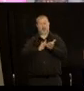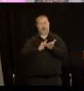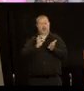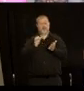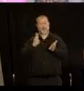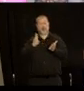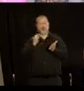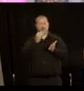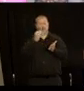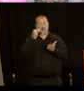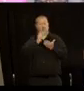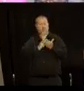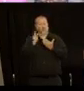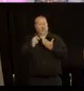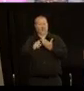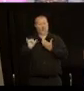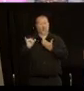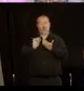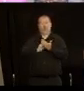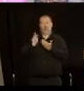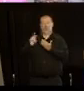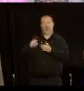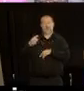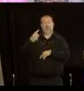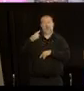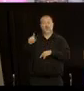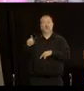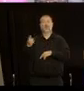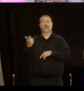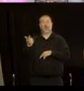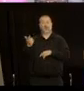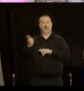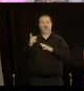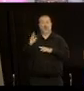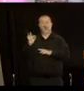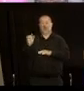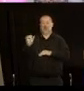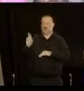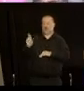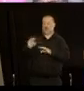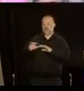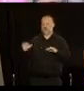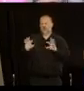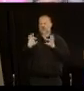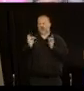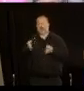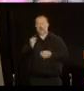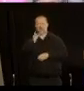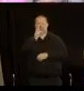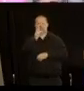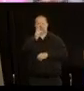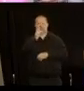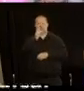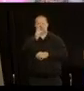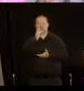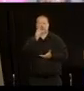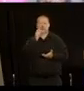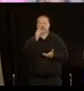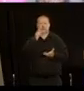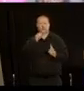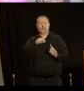program. And this is a program for foster children and families who